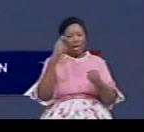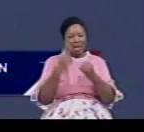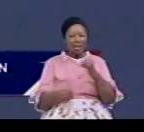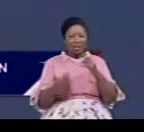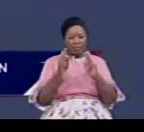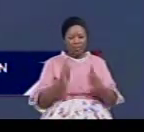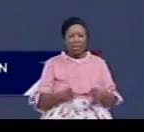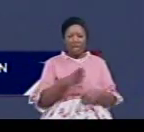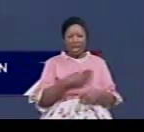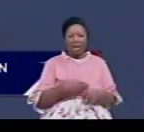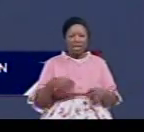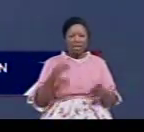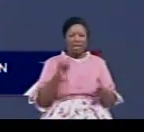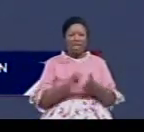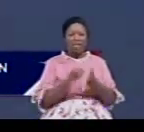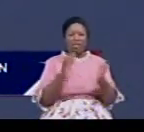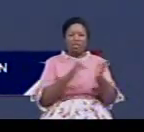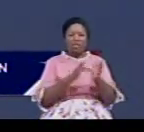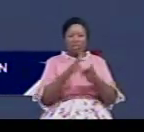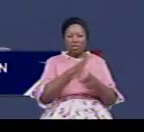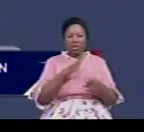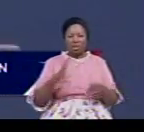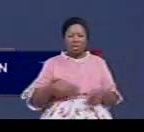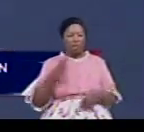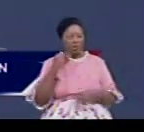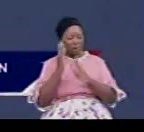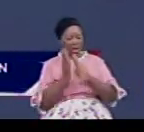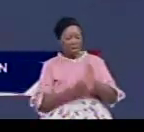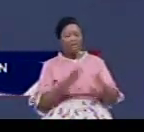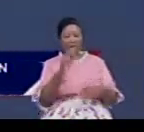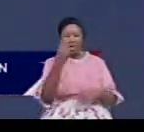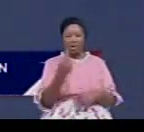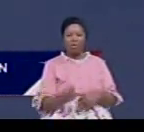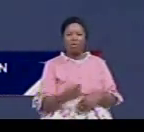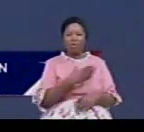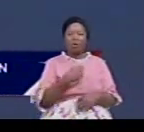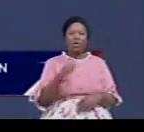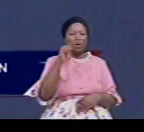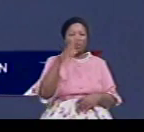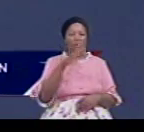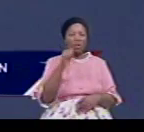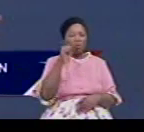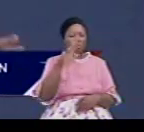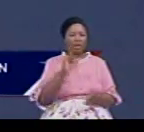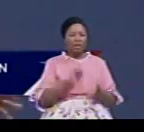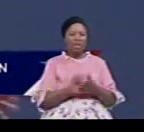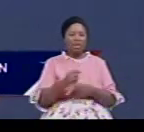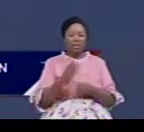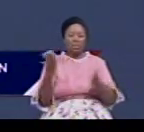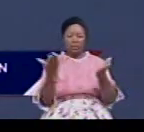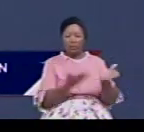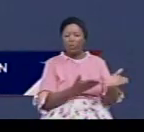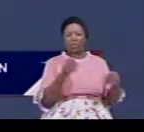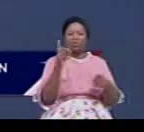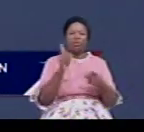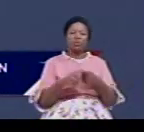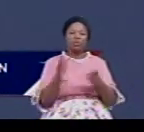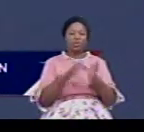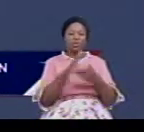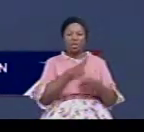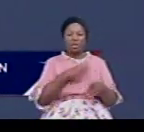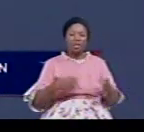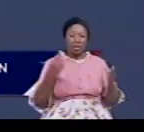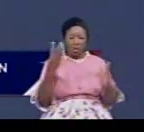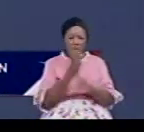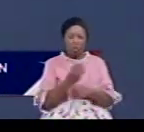was left alone, and the woman they caught in adultery, that they brought to